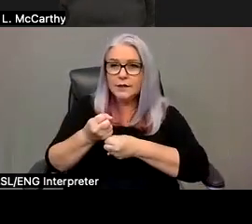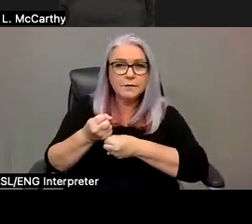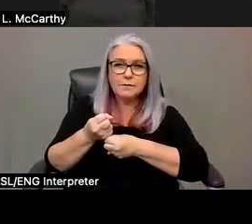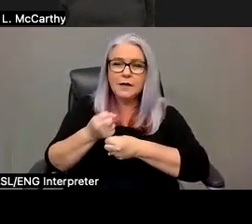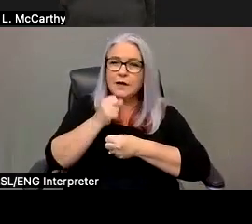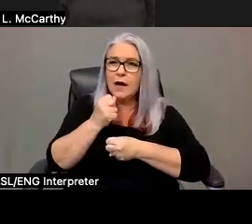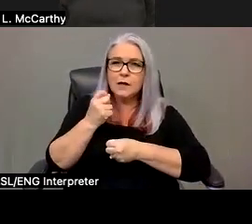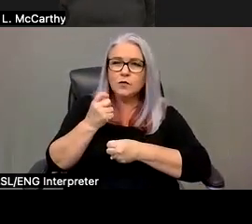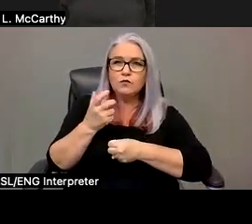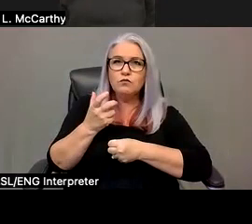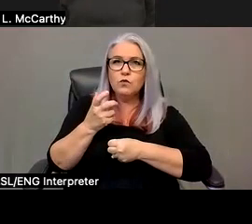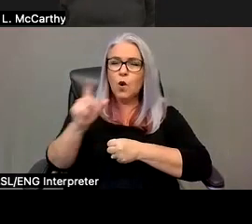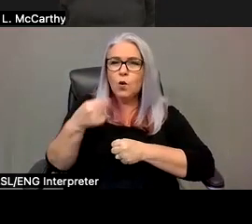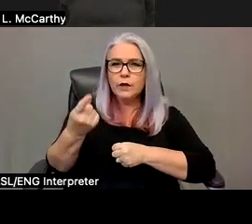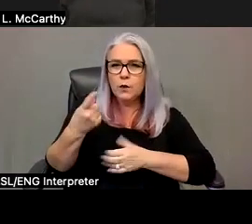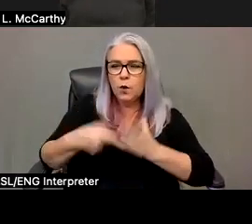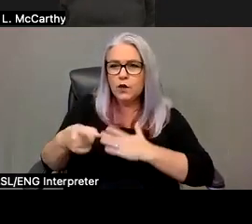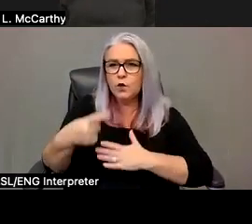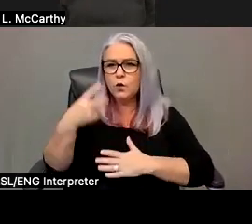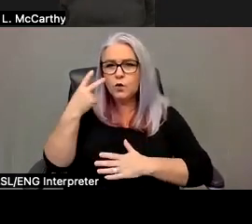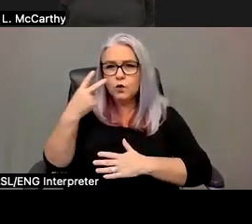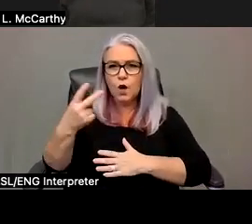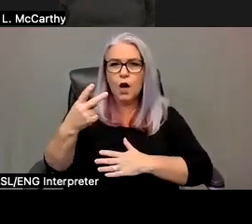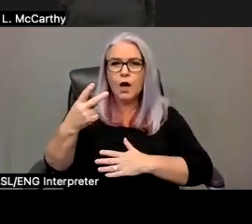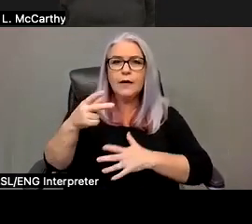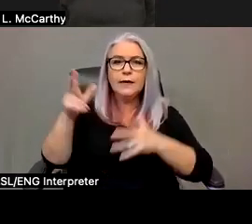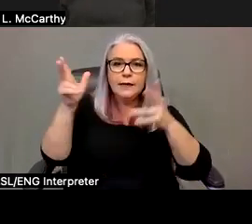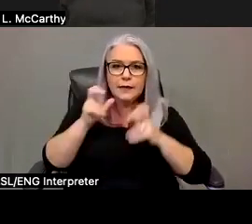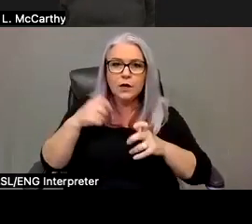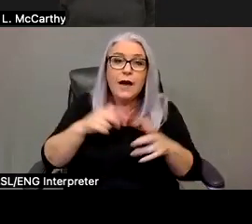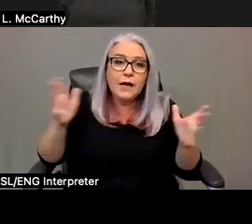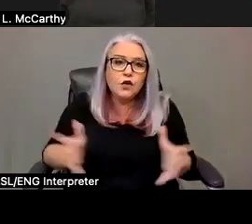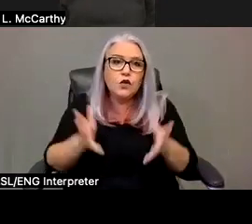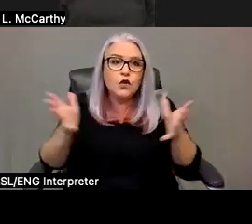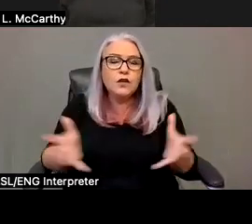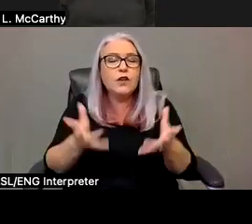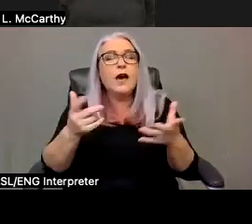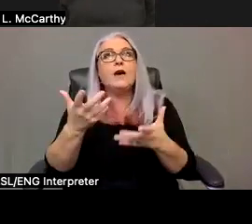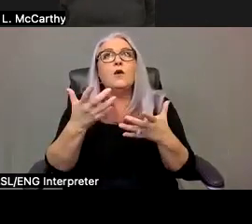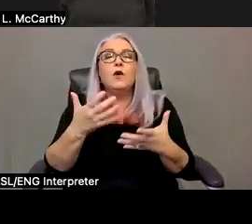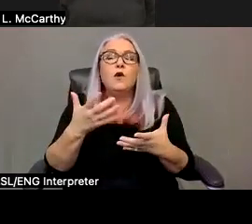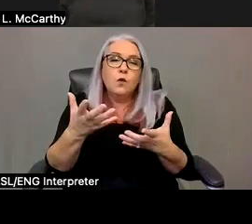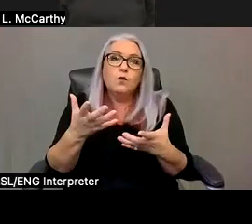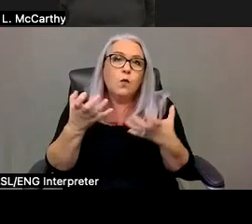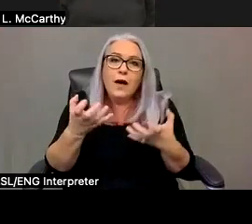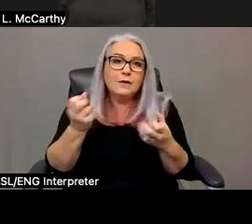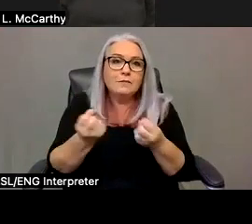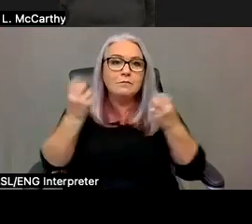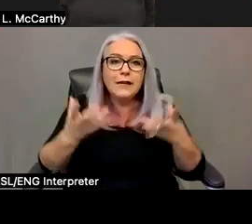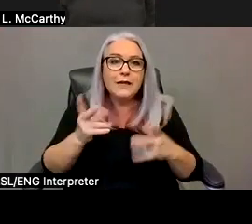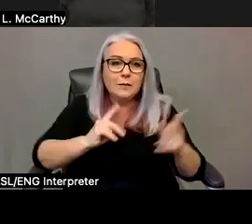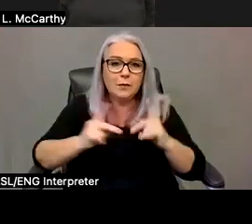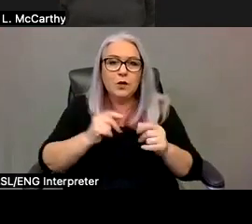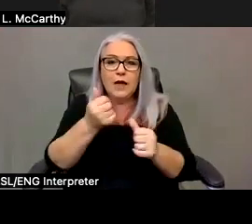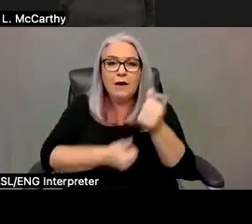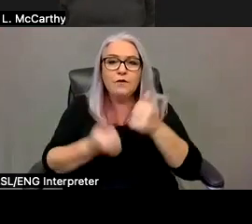just what you saw when people came to hear, and frankly, encourage it. I wish there were tons of people at every one of our meetings. We received